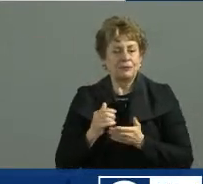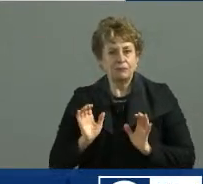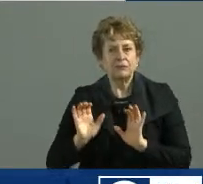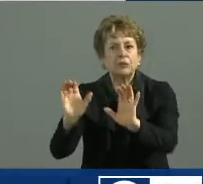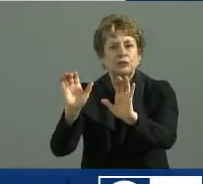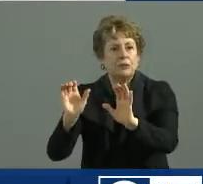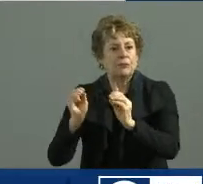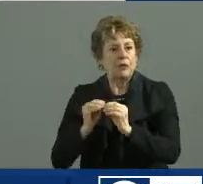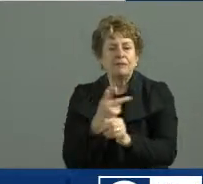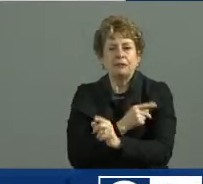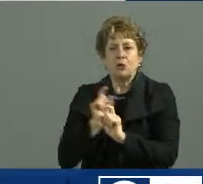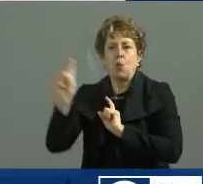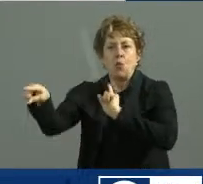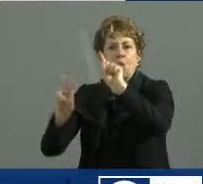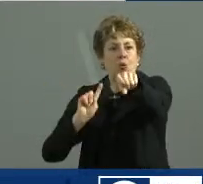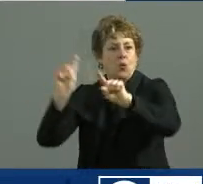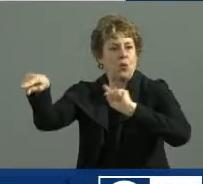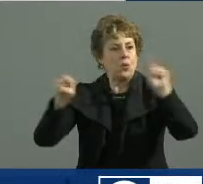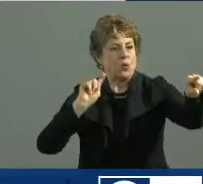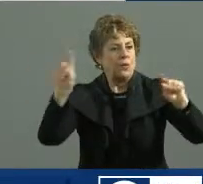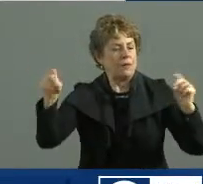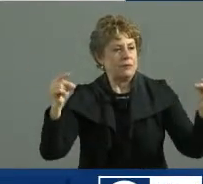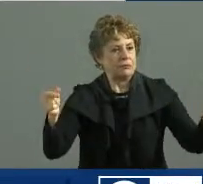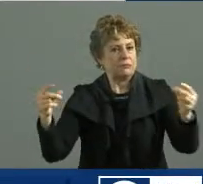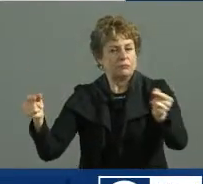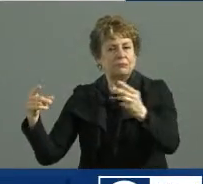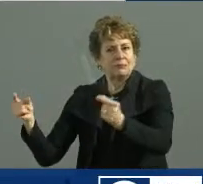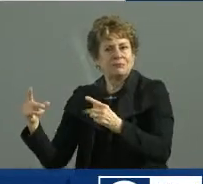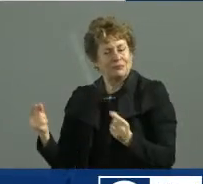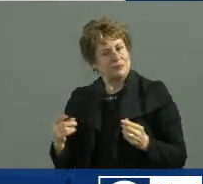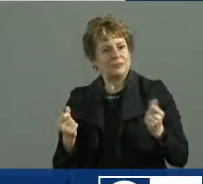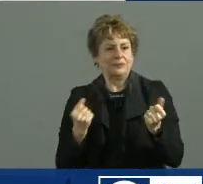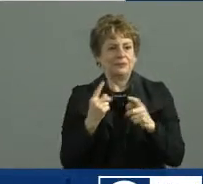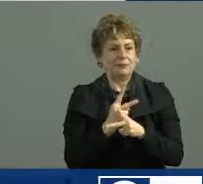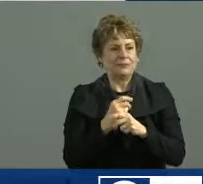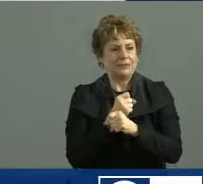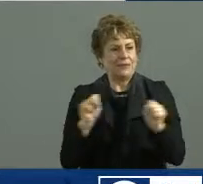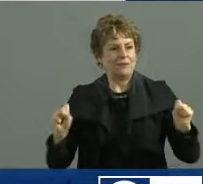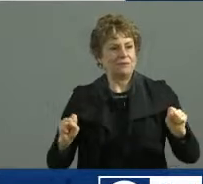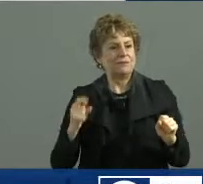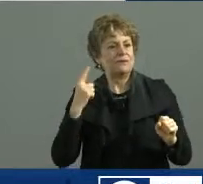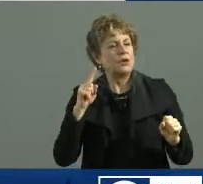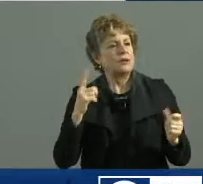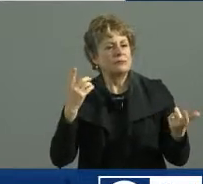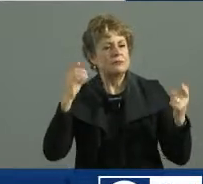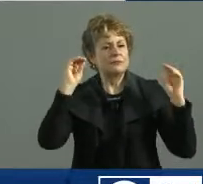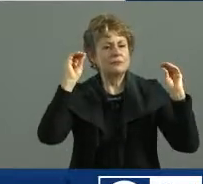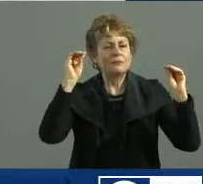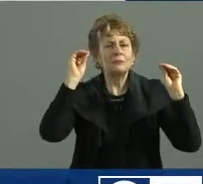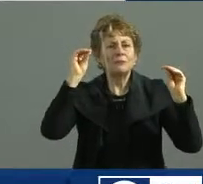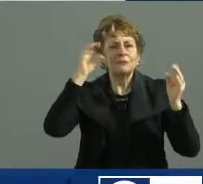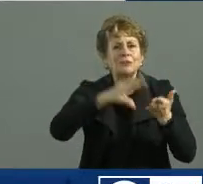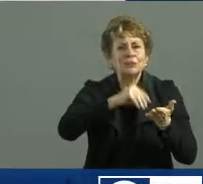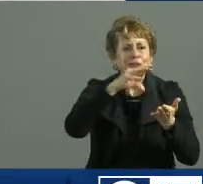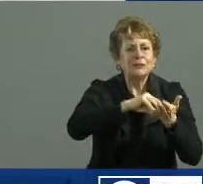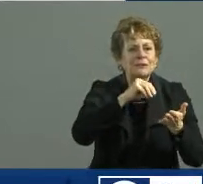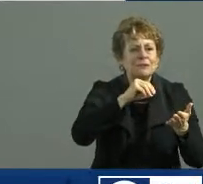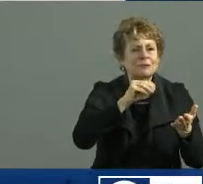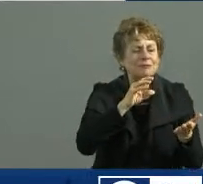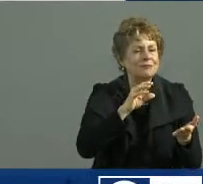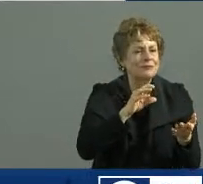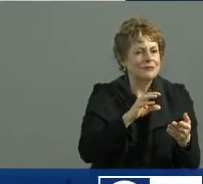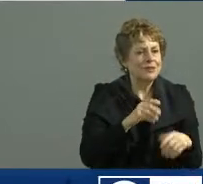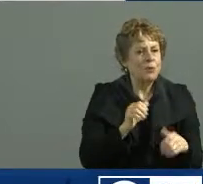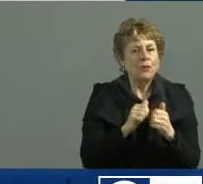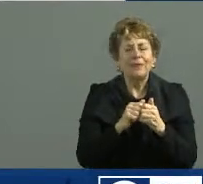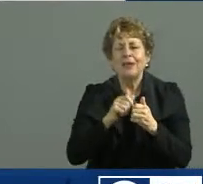vaccinated quickly and safely. And we can use it for educational purposes, connecting with communities that may face